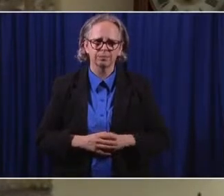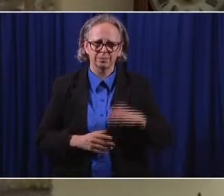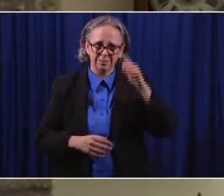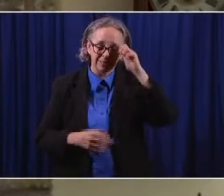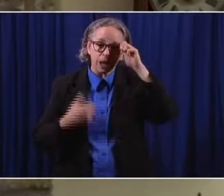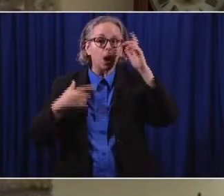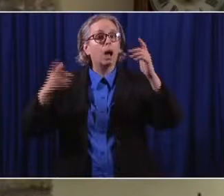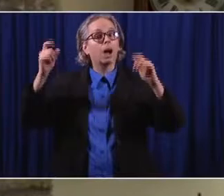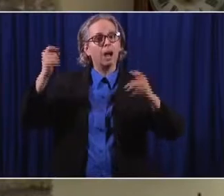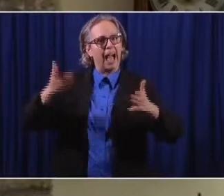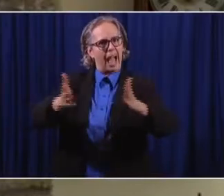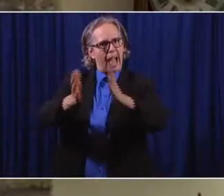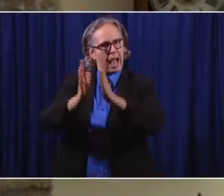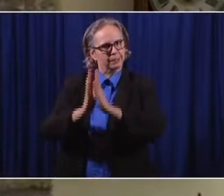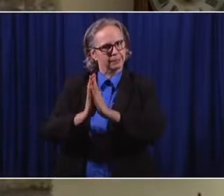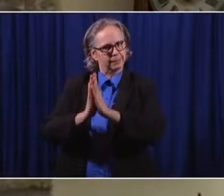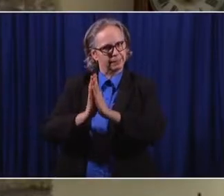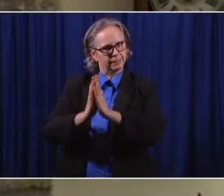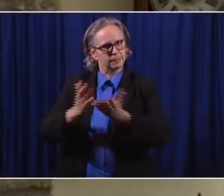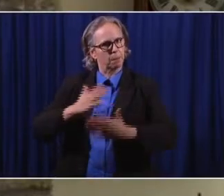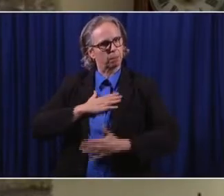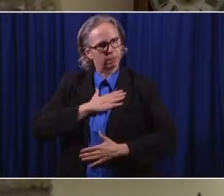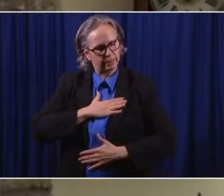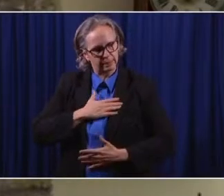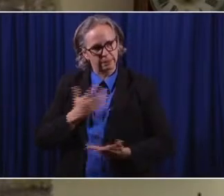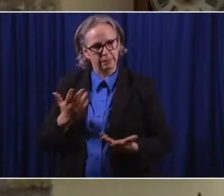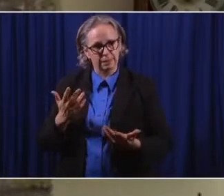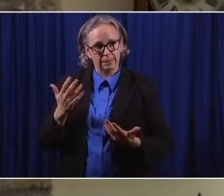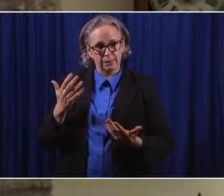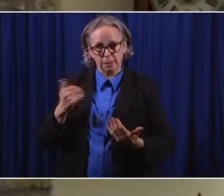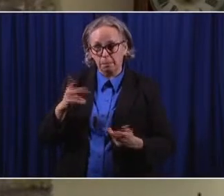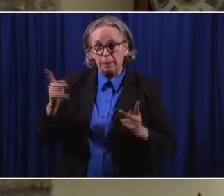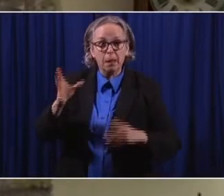be careful. Sometimes they listen to us, sometimes they don't.